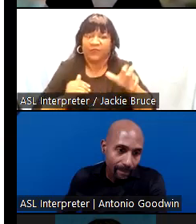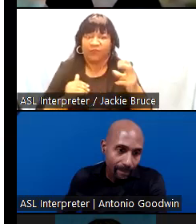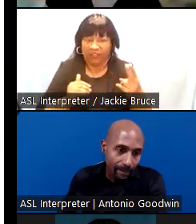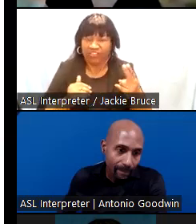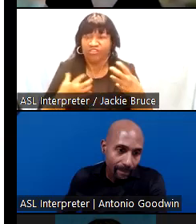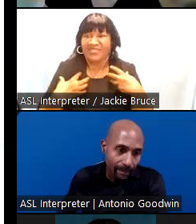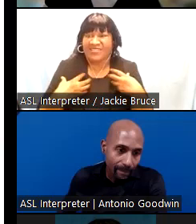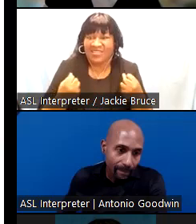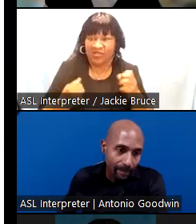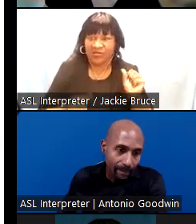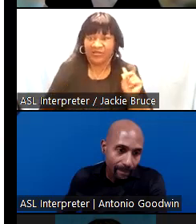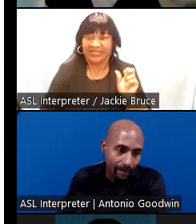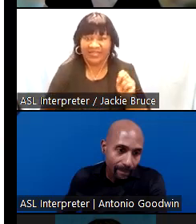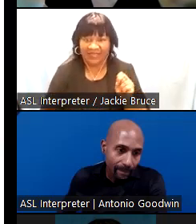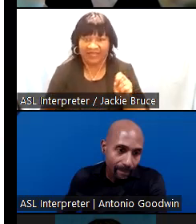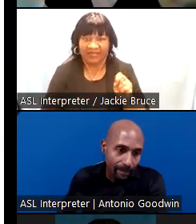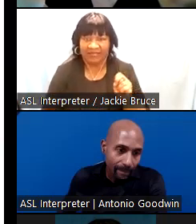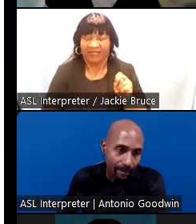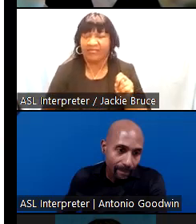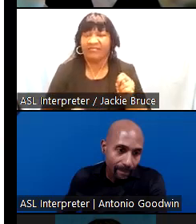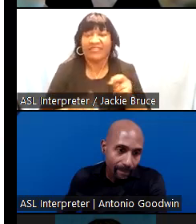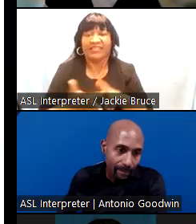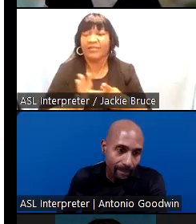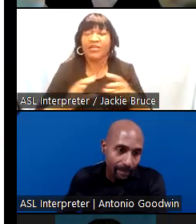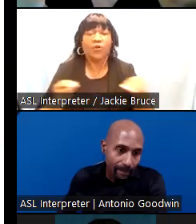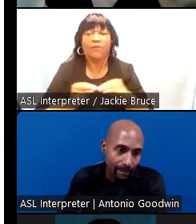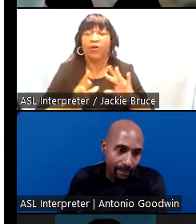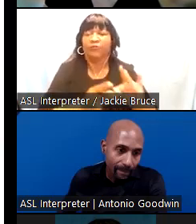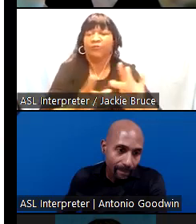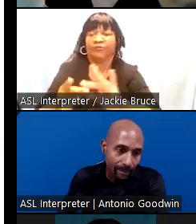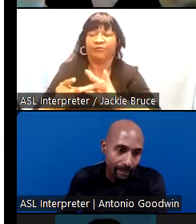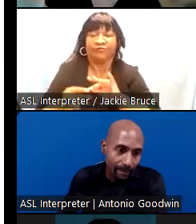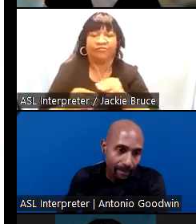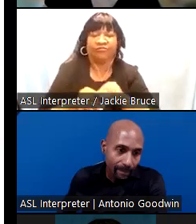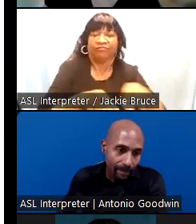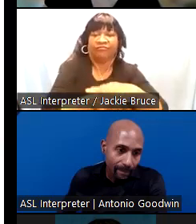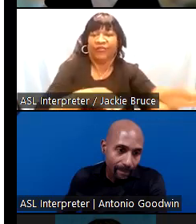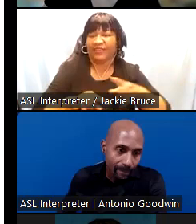healed skin before it is not contagious any longer.